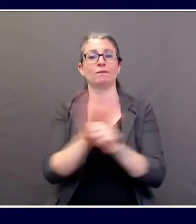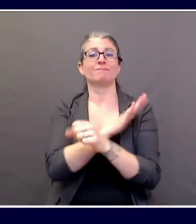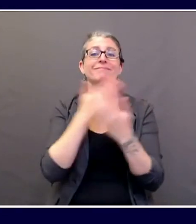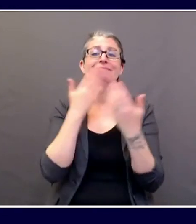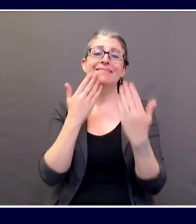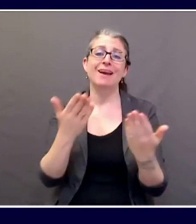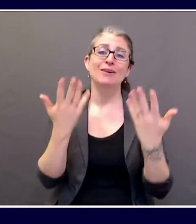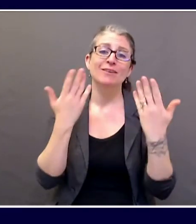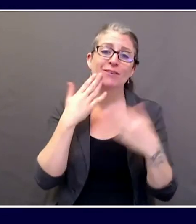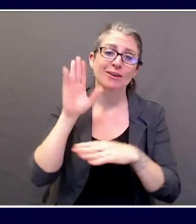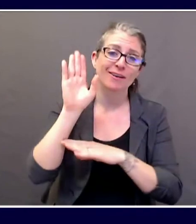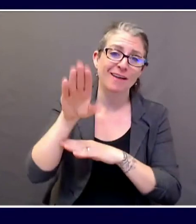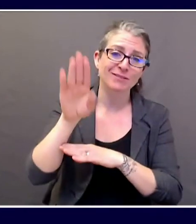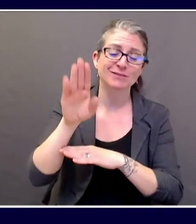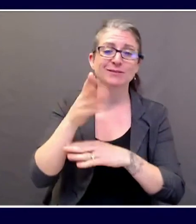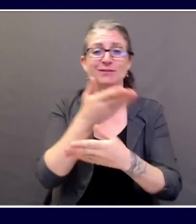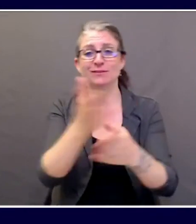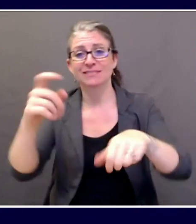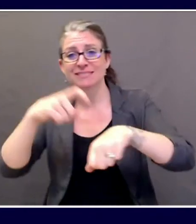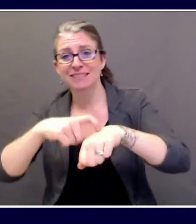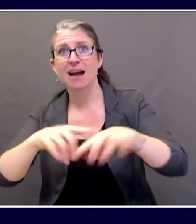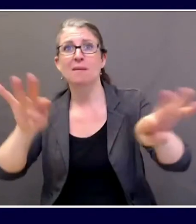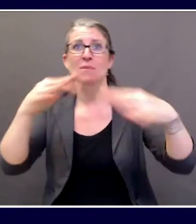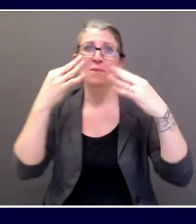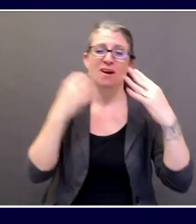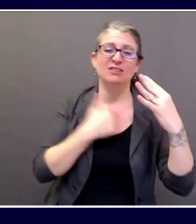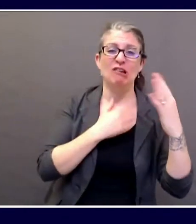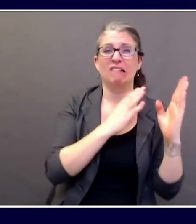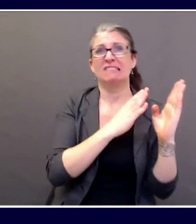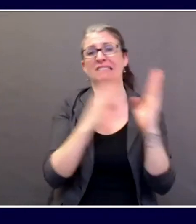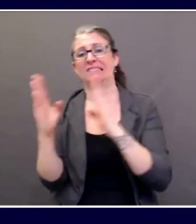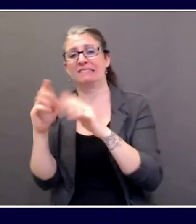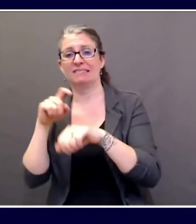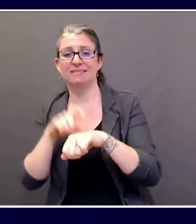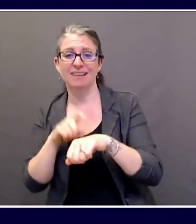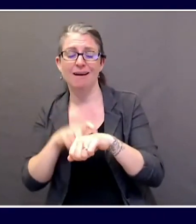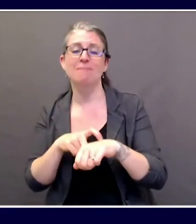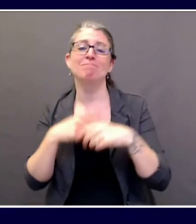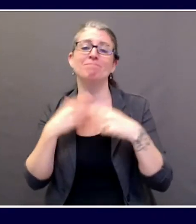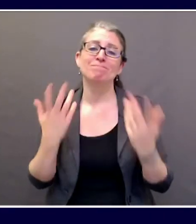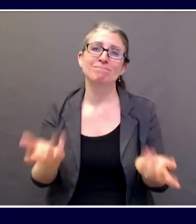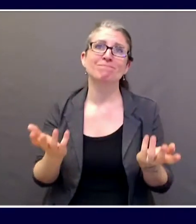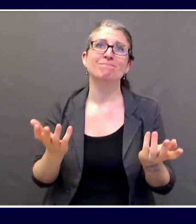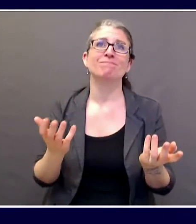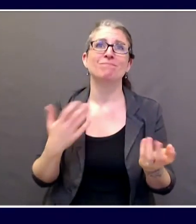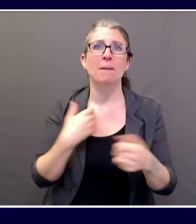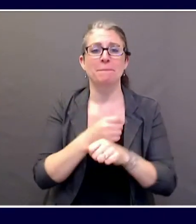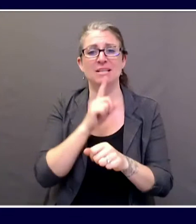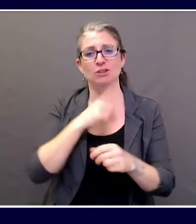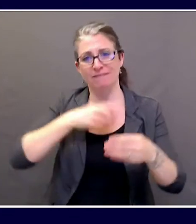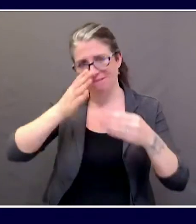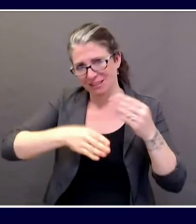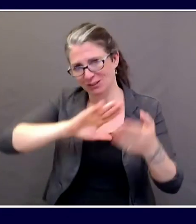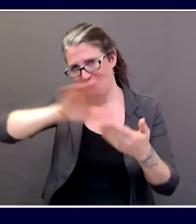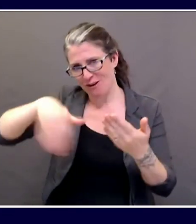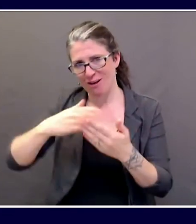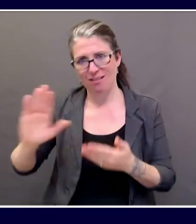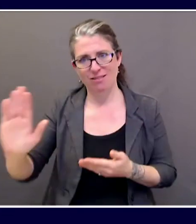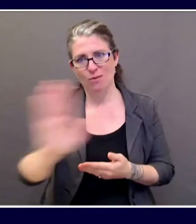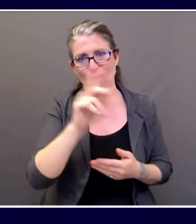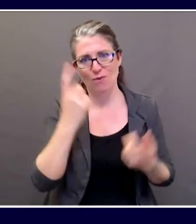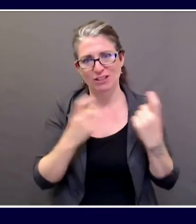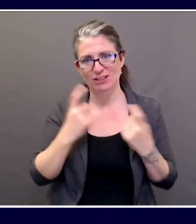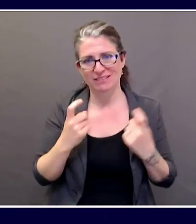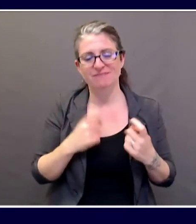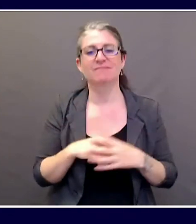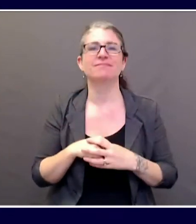afternoon. I apologize that we went a bit over, but I wanted to make sure that we had time for all the questions today. I wanted to just end on